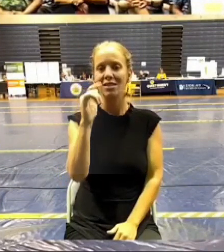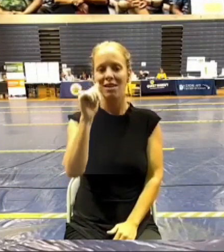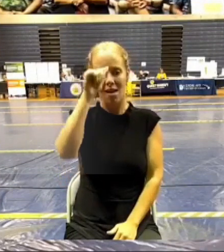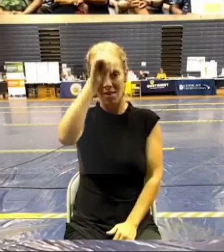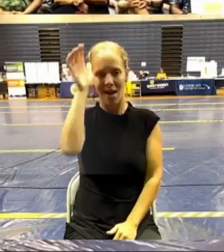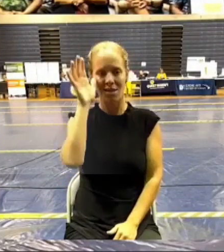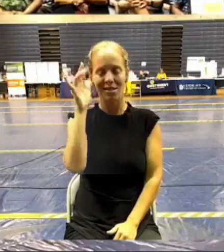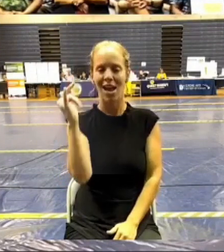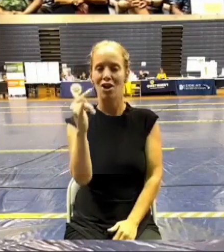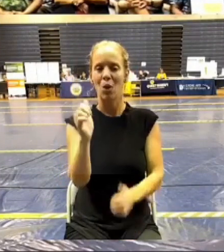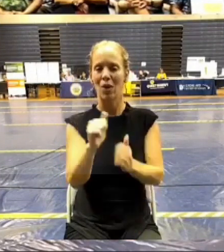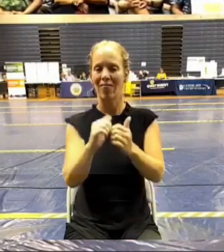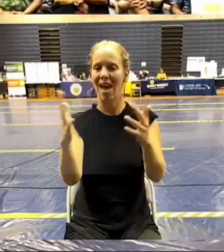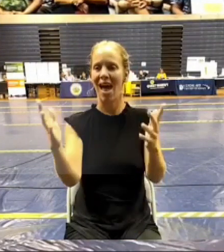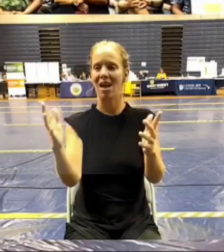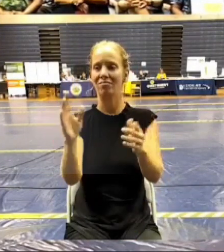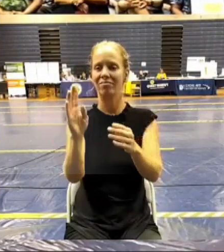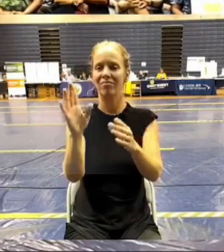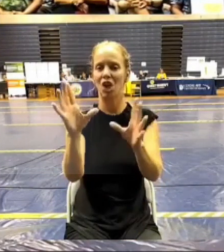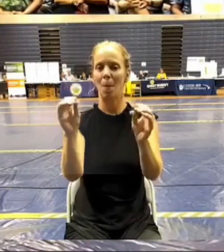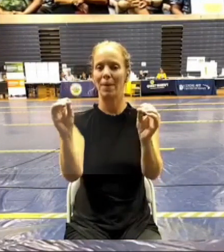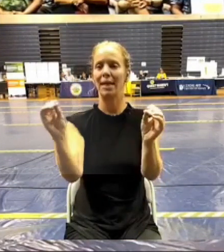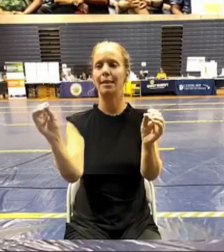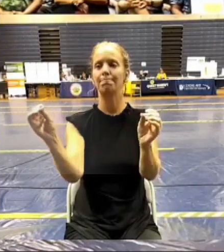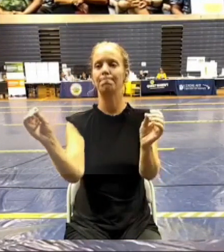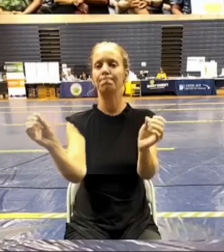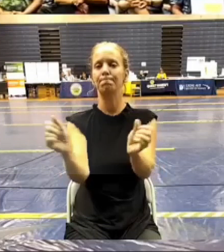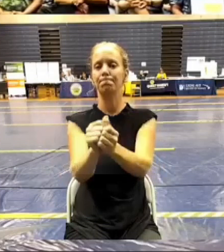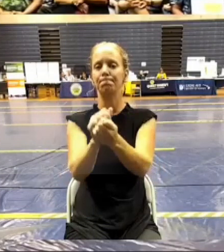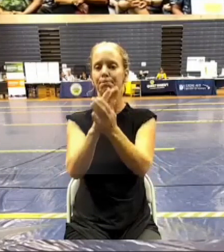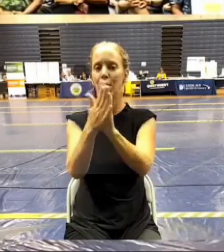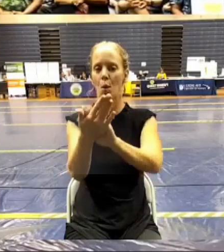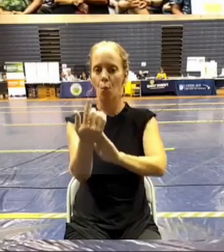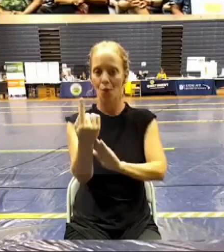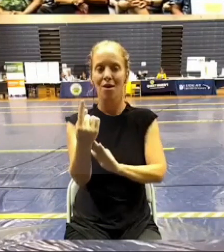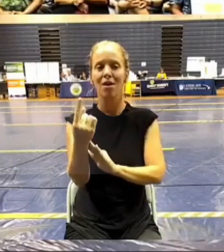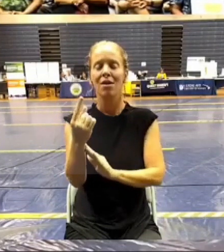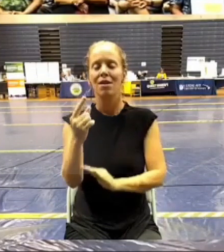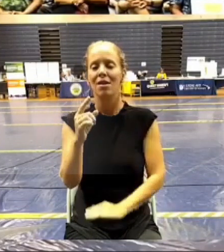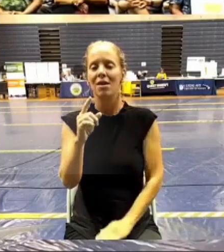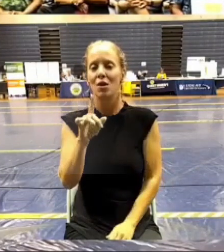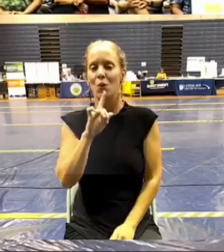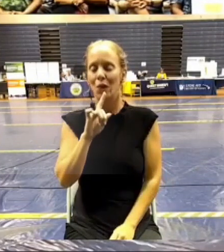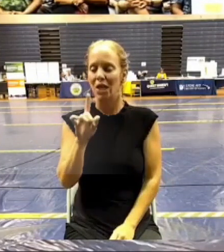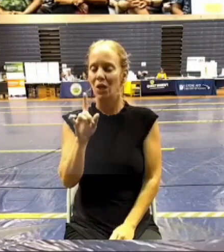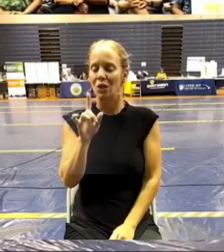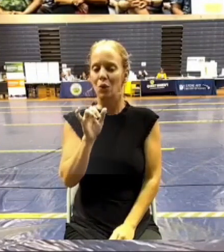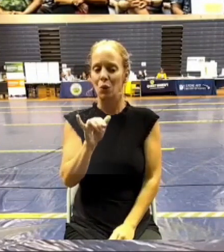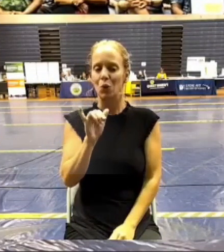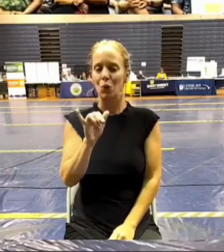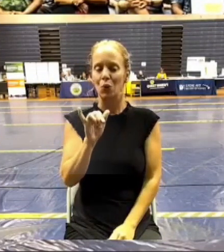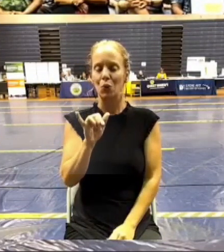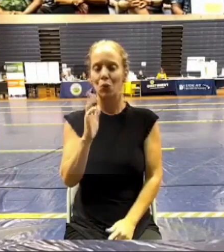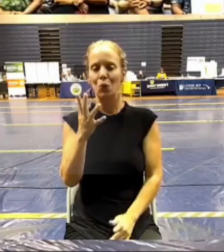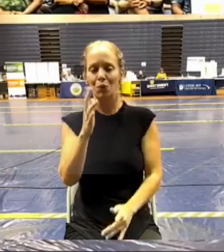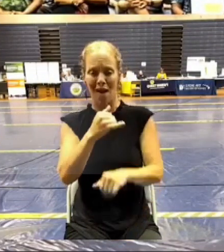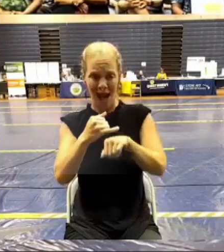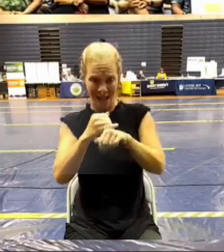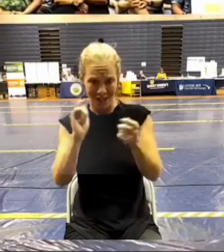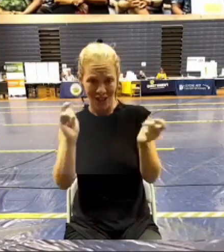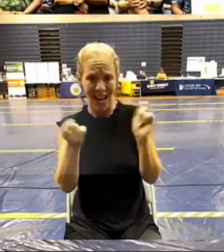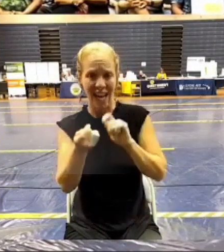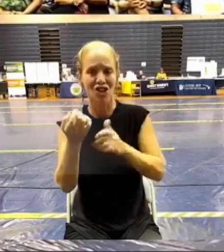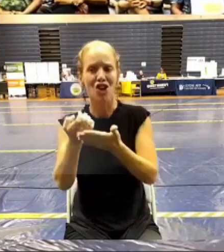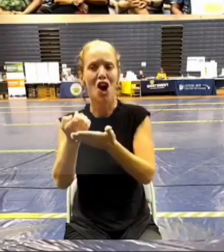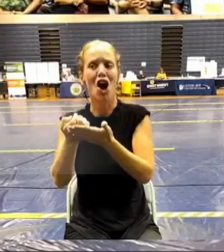merger. And there's a lot of things going on. And the island is really, economy is moving in, but like again, I kind of